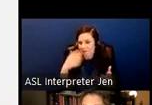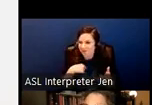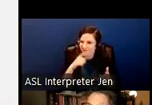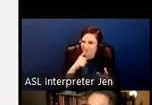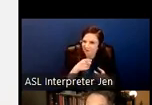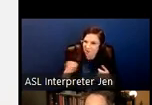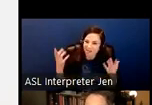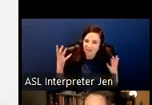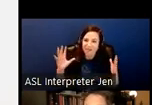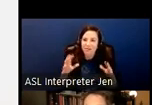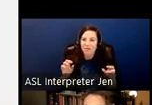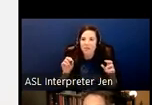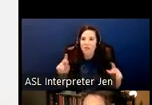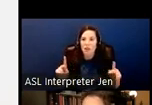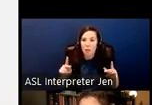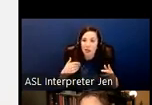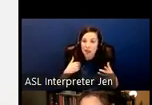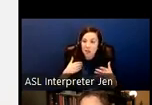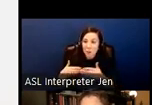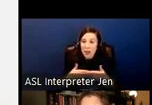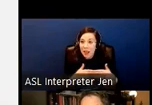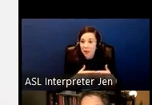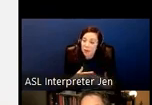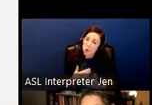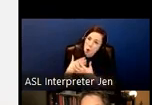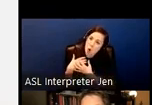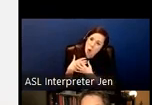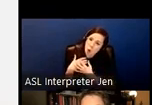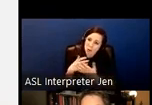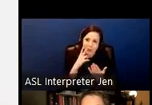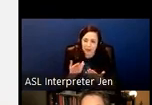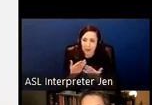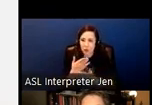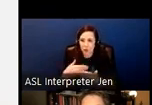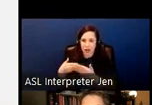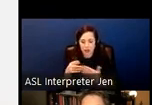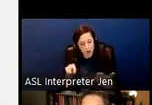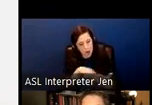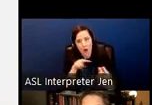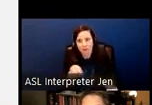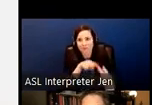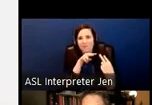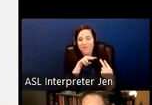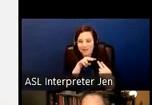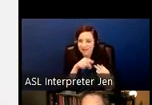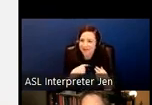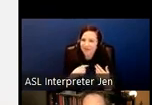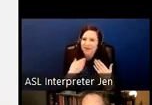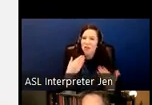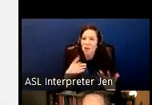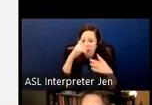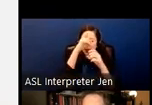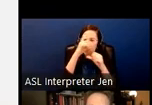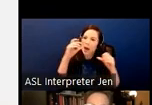have had the opportunity to hold a newborn baby, to see a newborn baby, to look in the eyes of a newborn baby. And I just want you to just imagine, put yourself